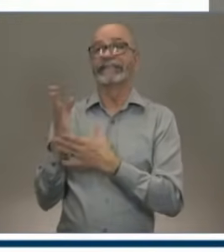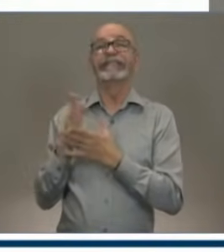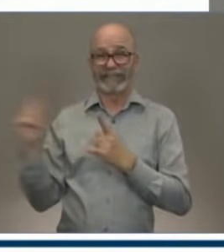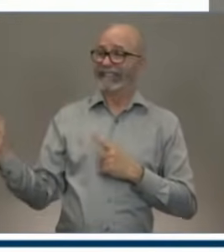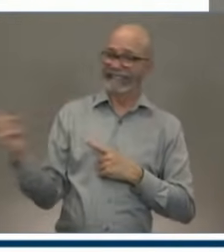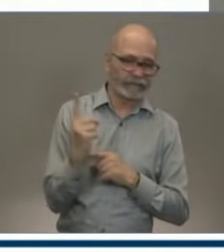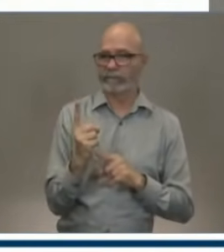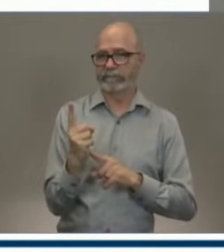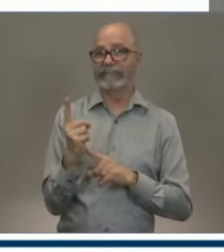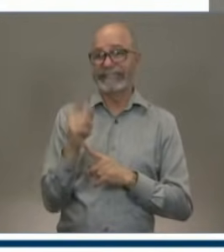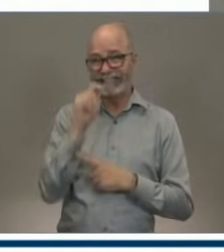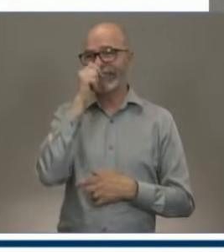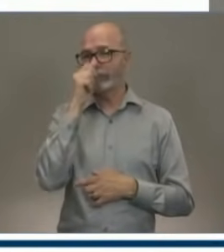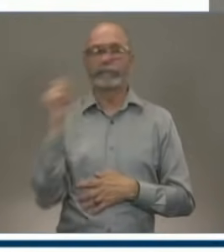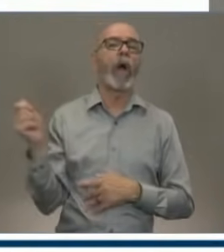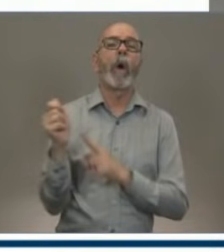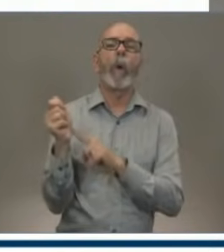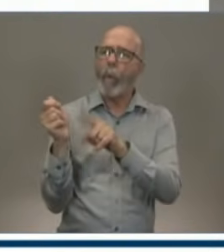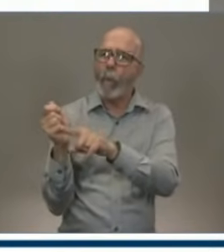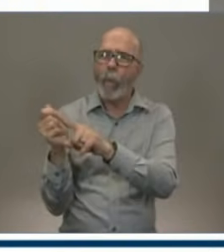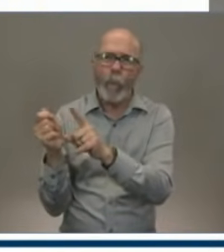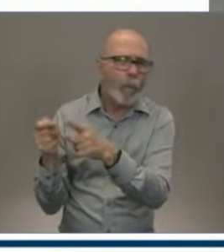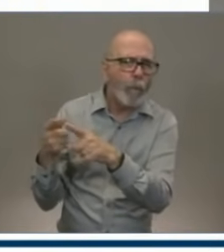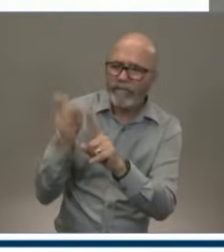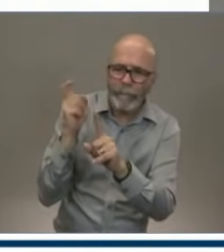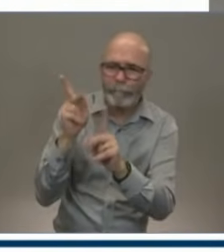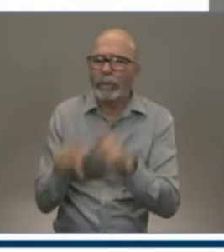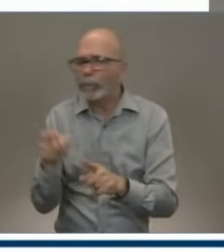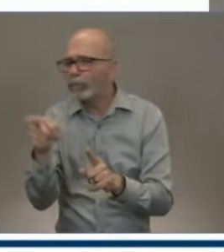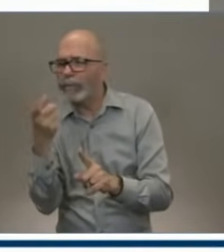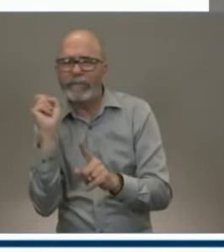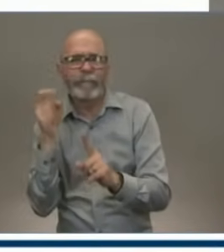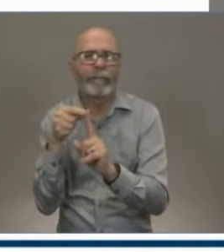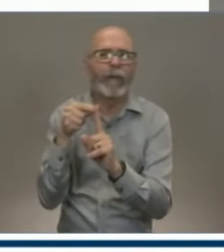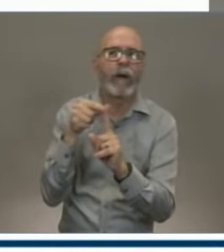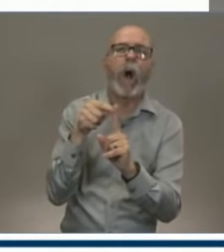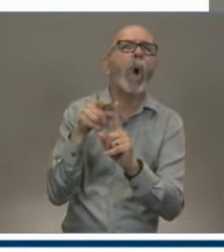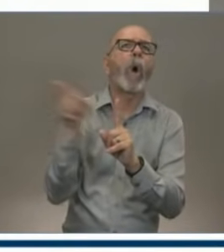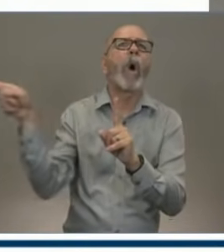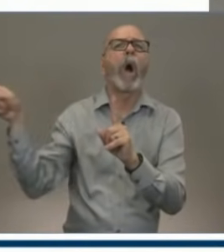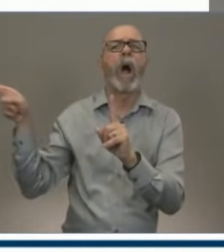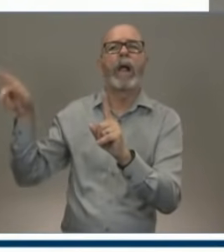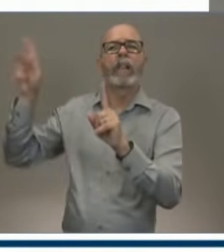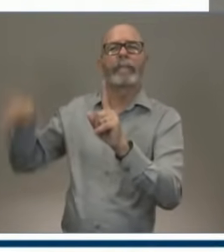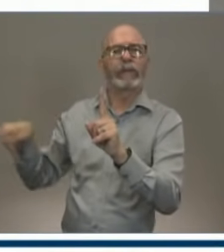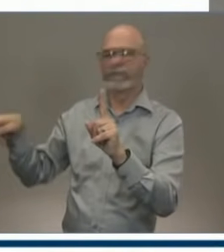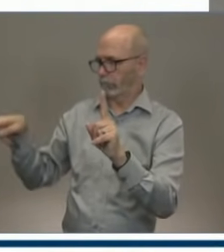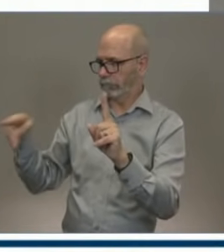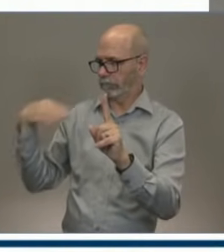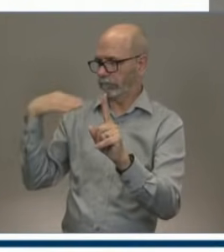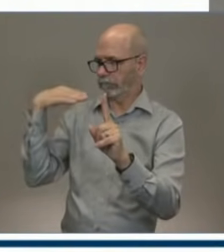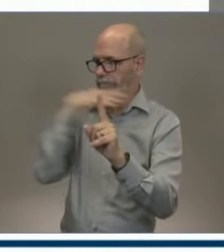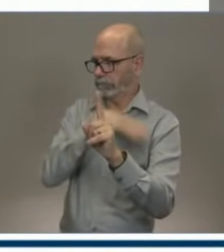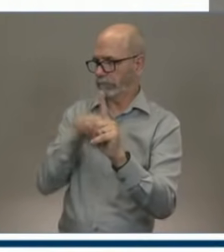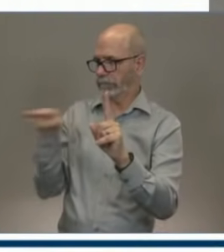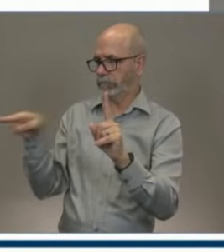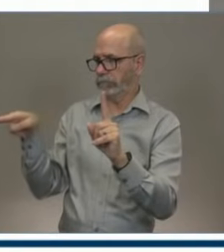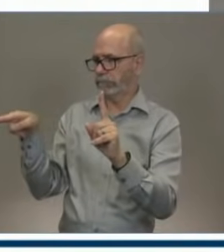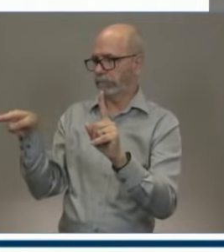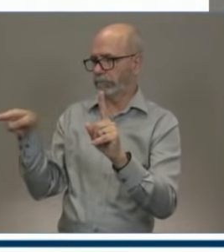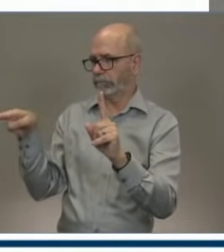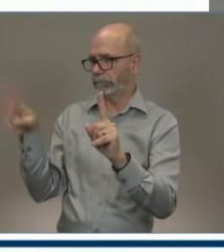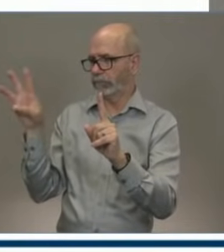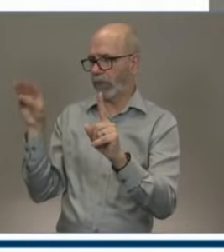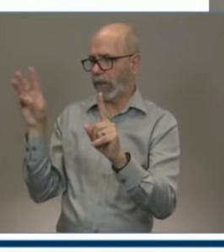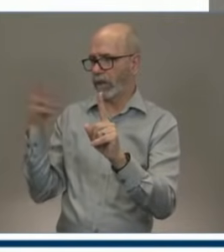health goes to investigate that case, then all of a sudden we link it back to a previous case that actually, if we've been given the